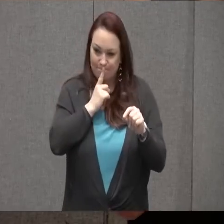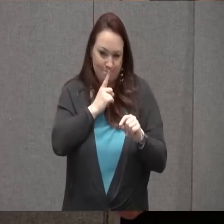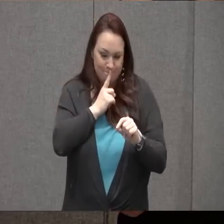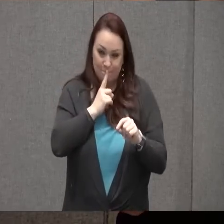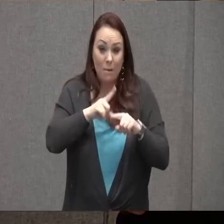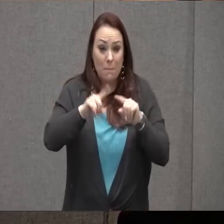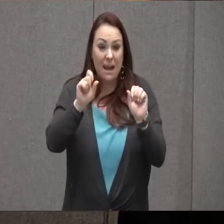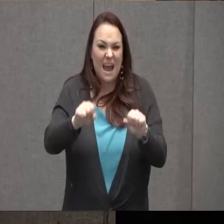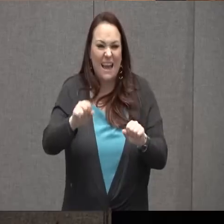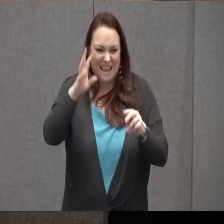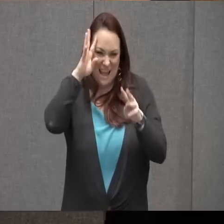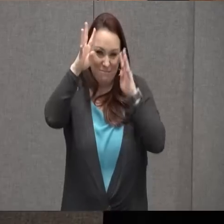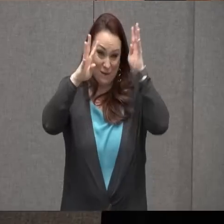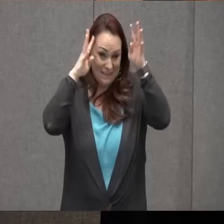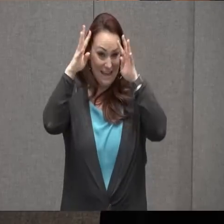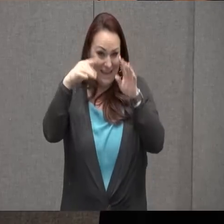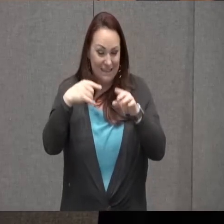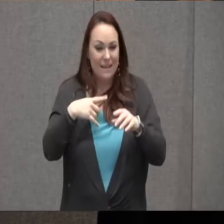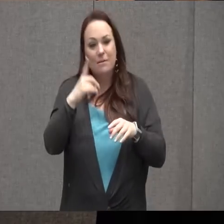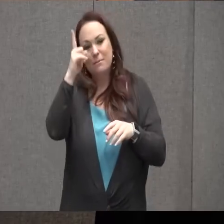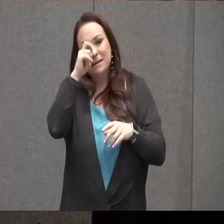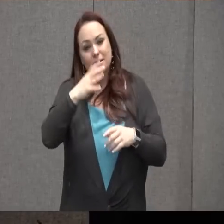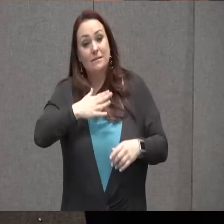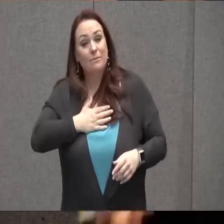Here in this last box, do you remember what goes there?